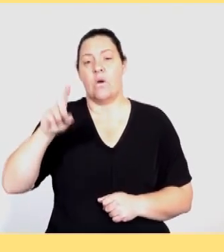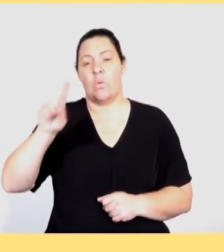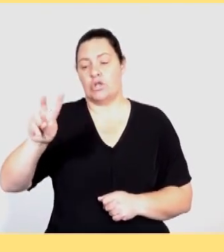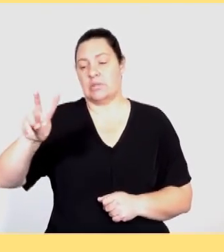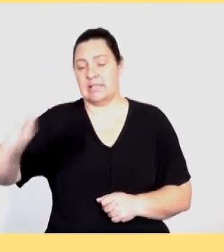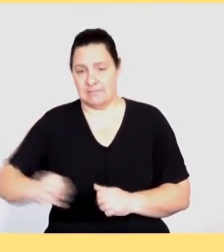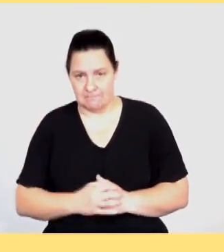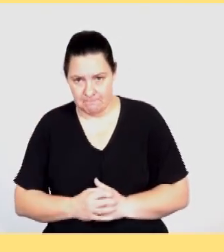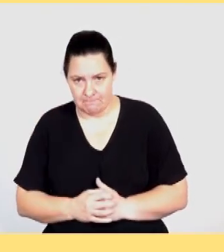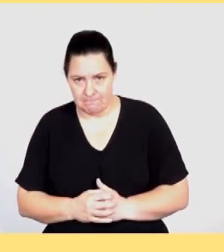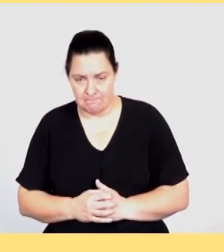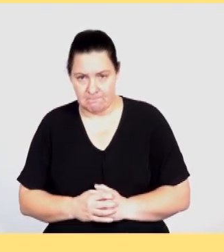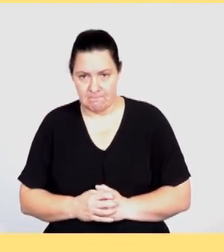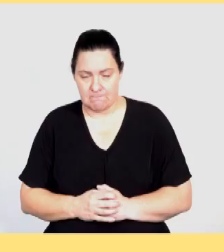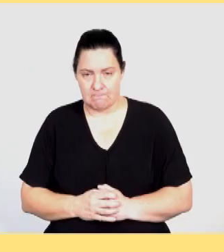65,120.